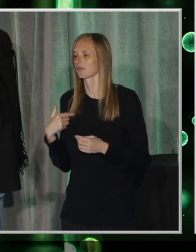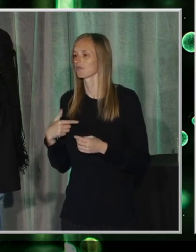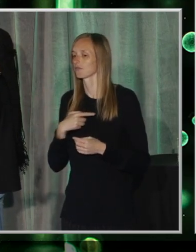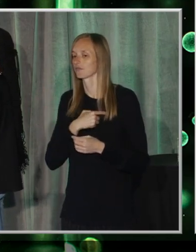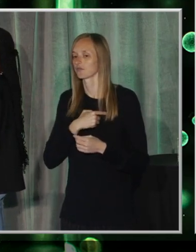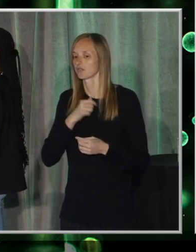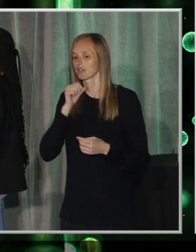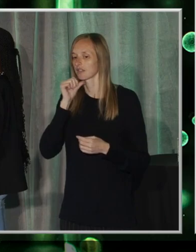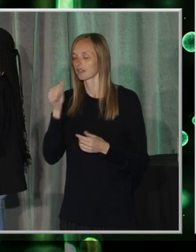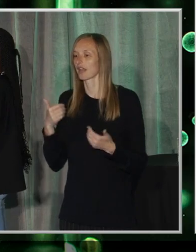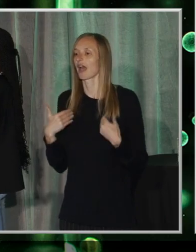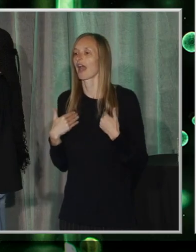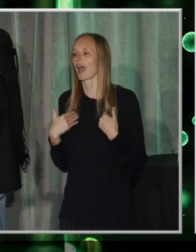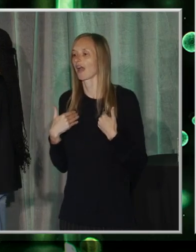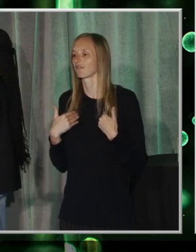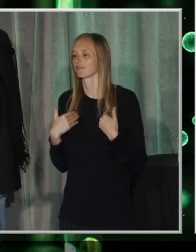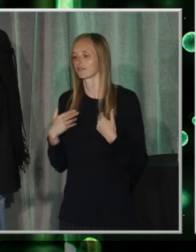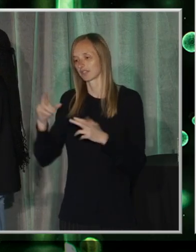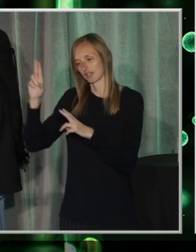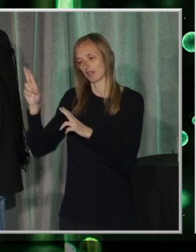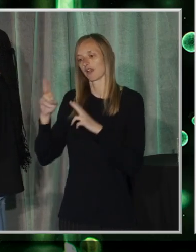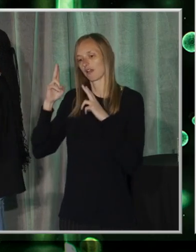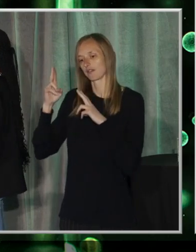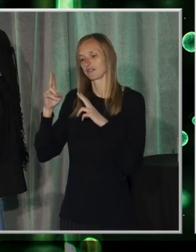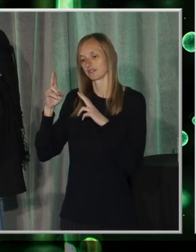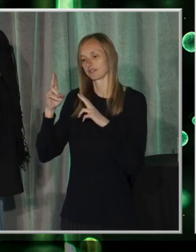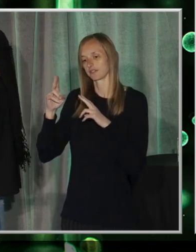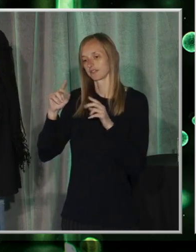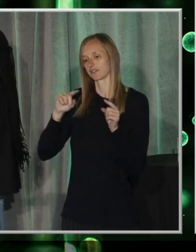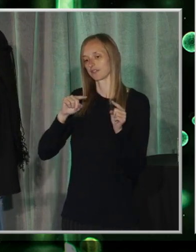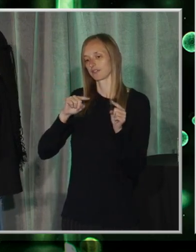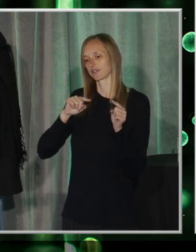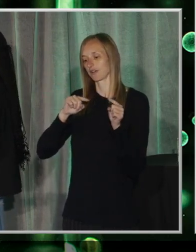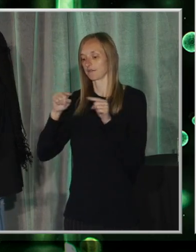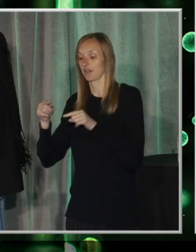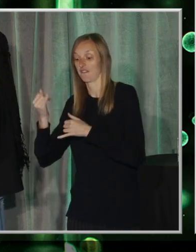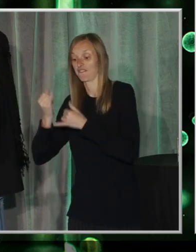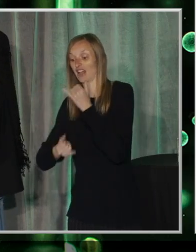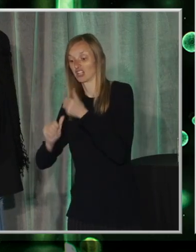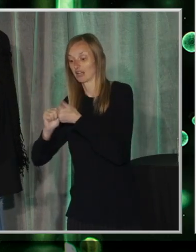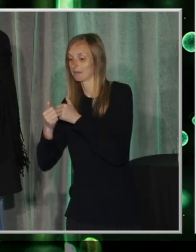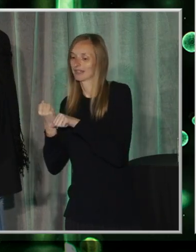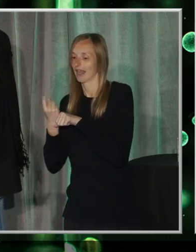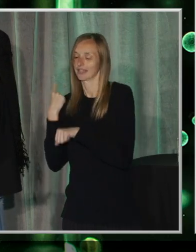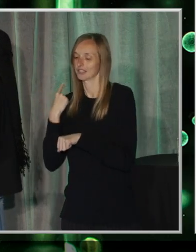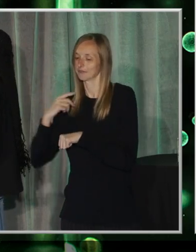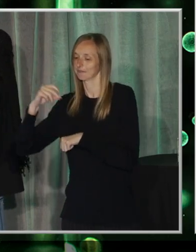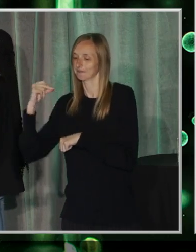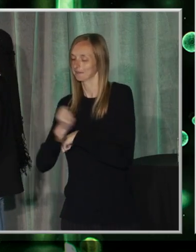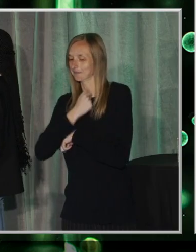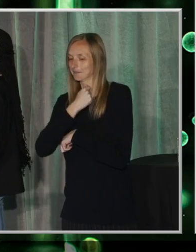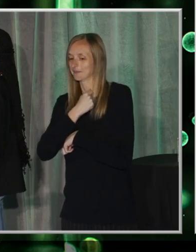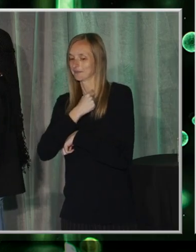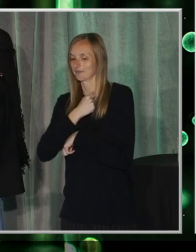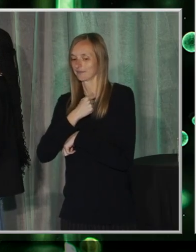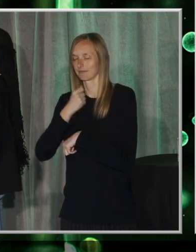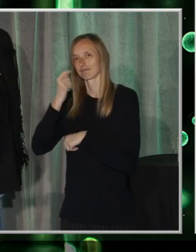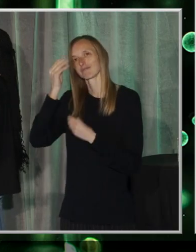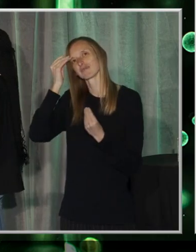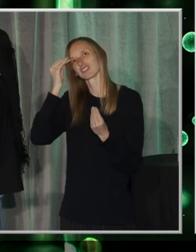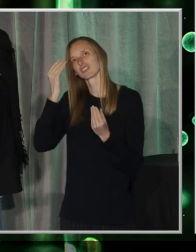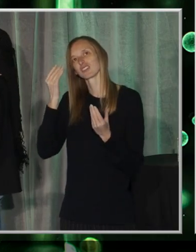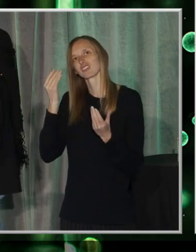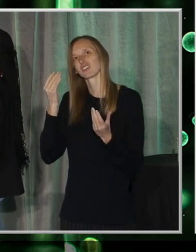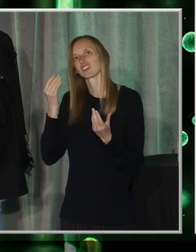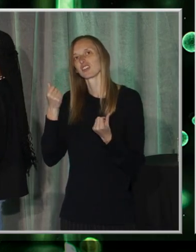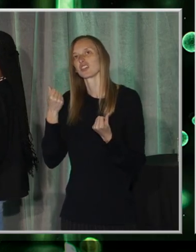we did not have the privilege to go onto the last step last year. And then we were like, what do we lose?